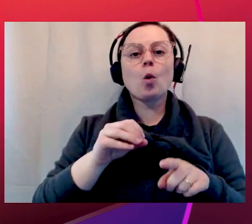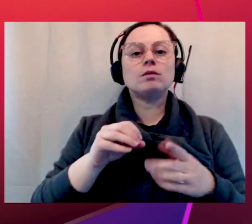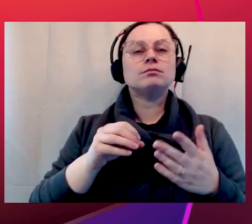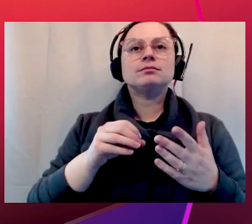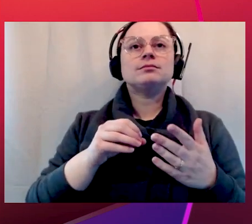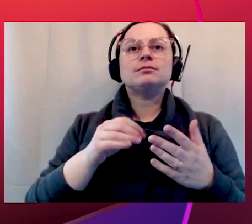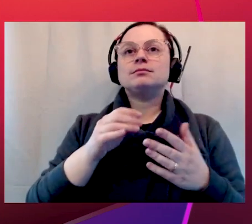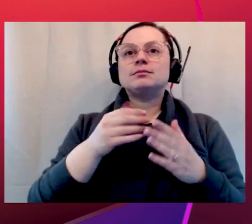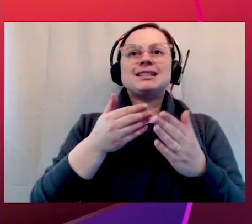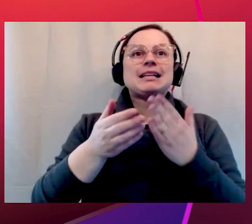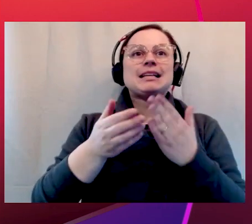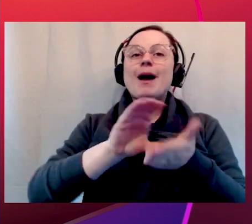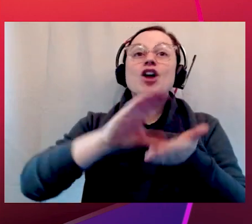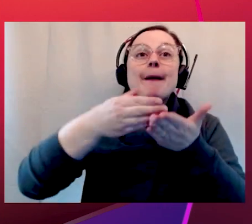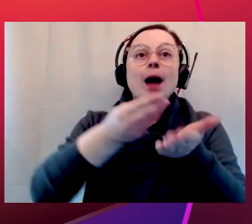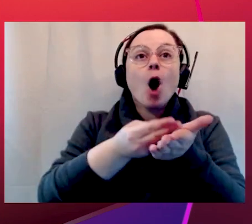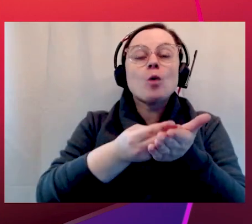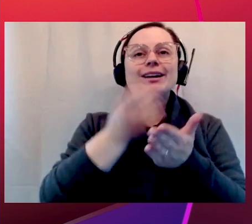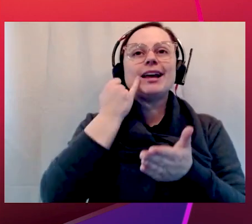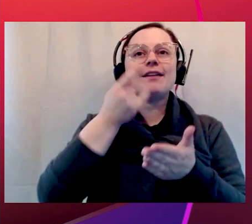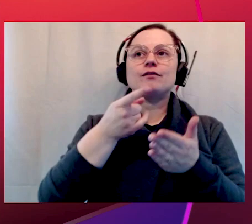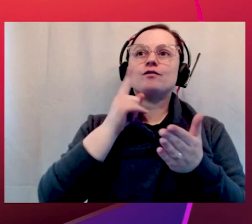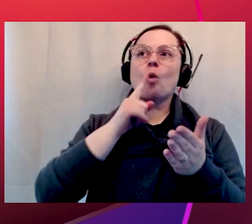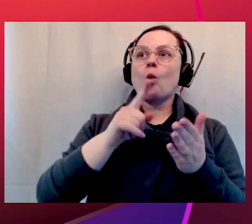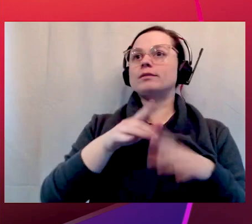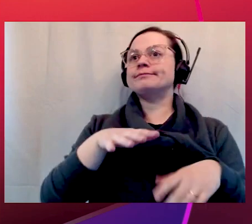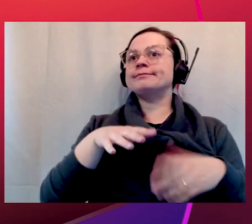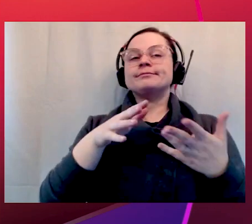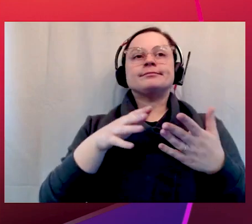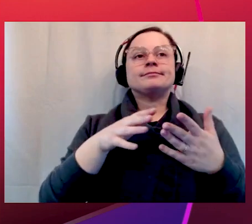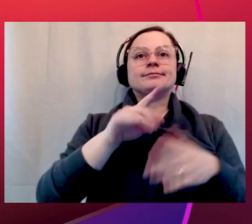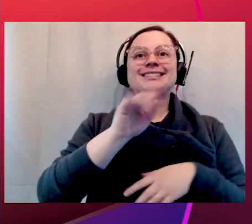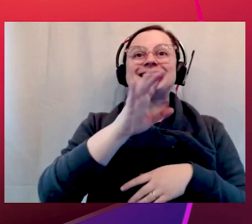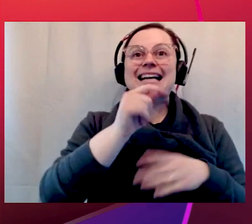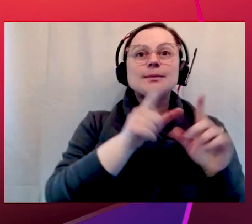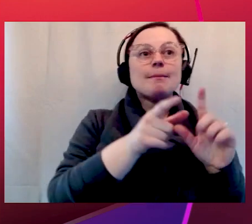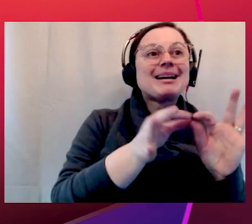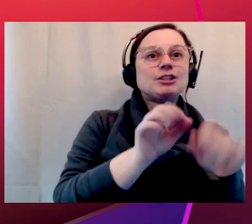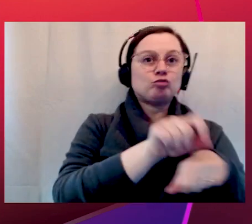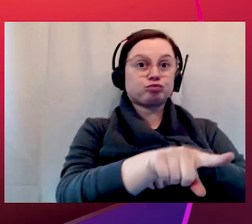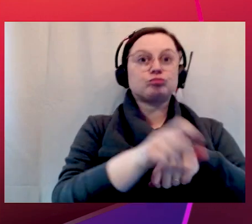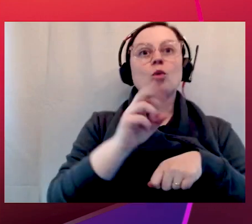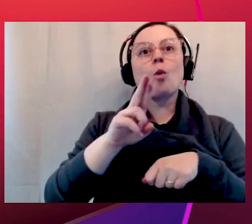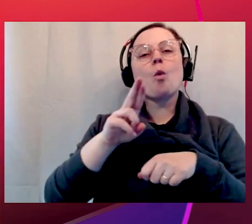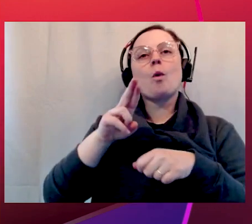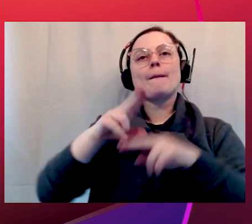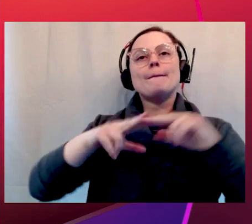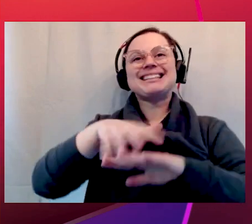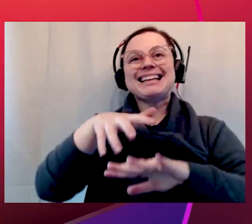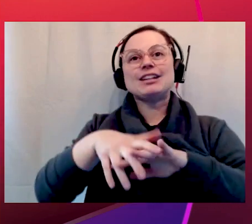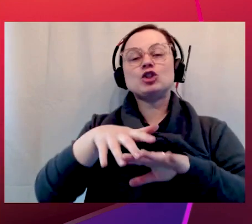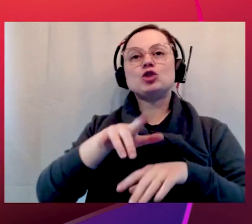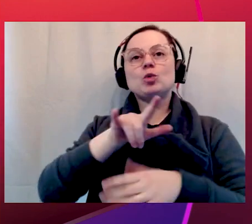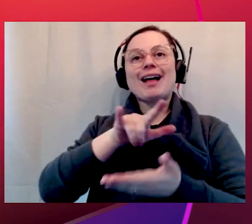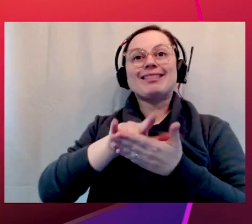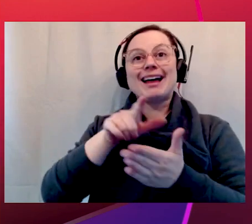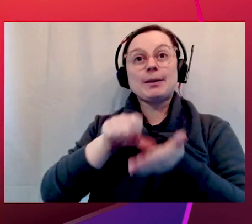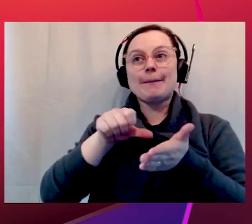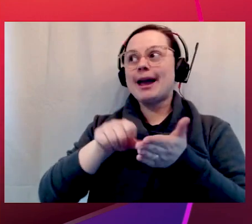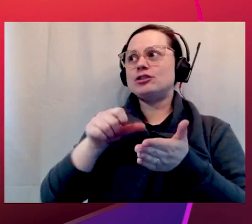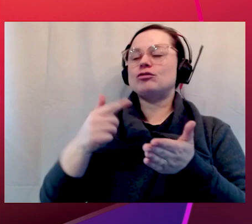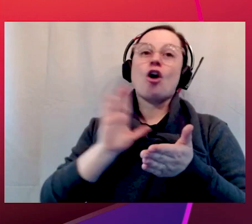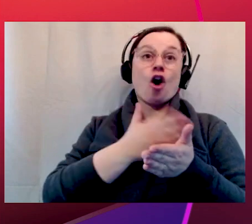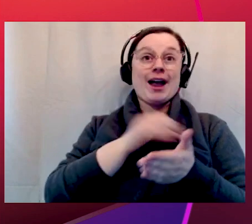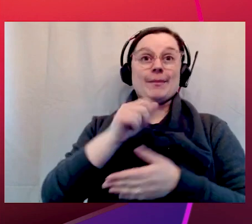it via text message or build it on a landing page, our API allows you to do so. Very interesting. Yep. Very interesting.